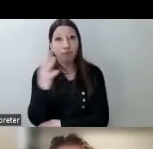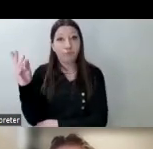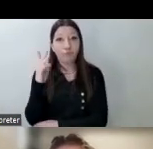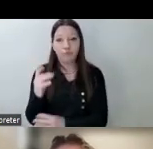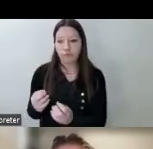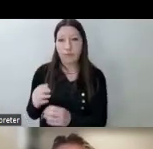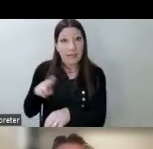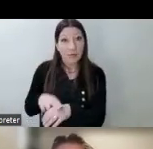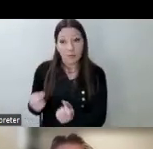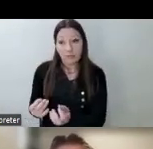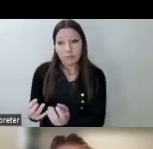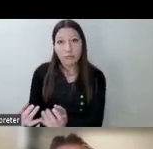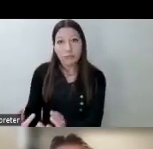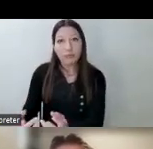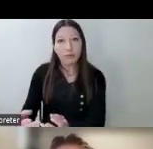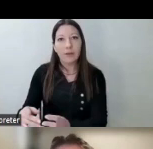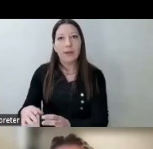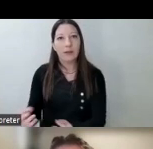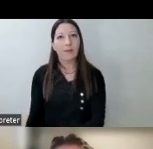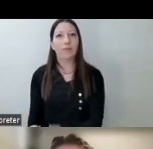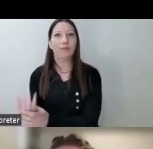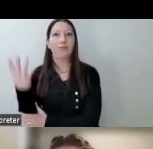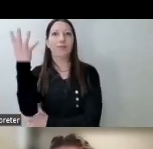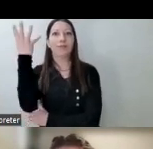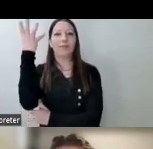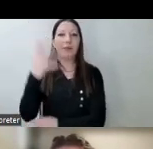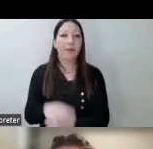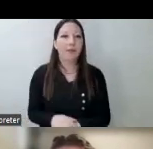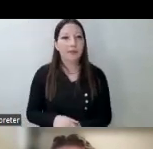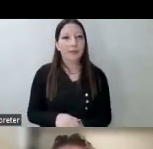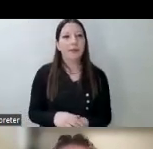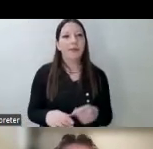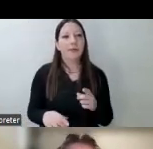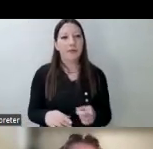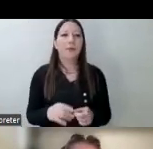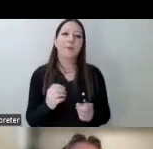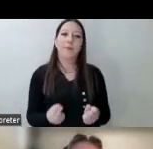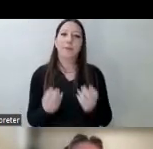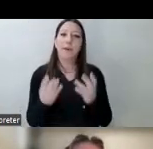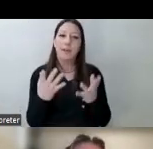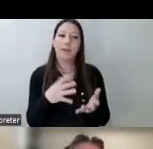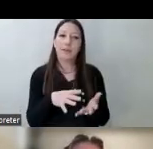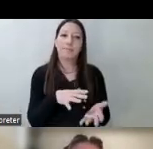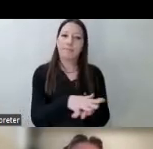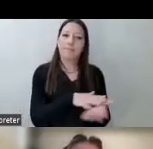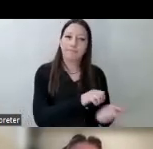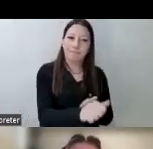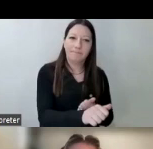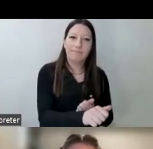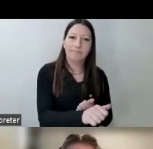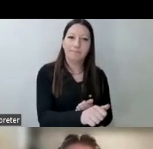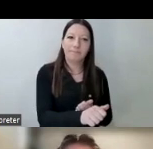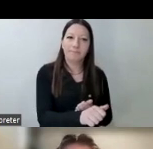farmers' fields here, which isn't super relevant to this project, but is part of the larger picture. I'm thinking about fire